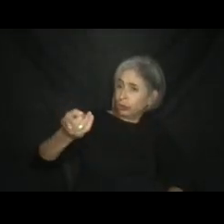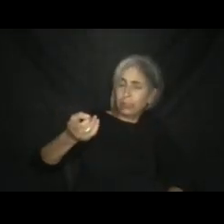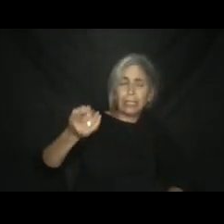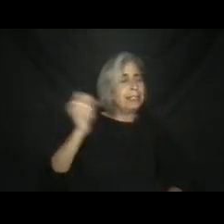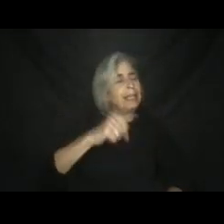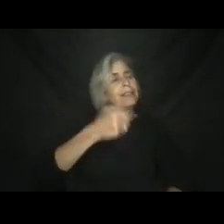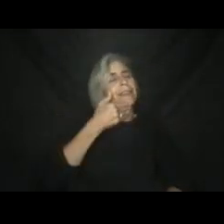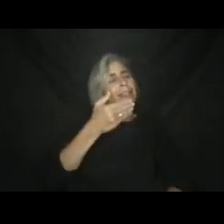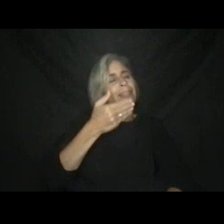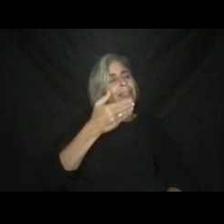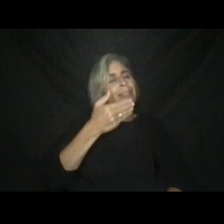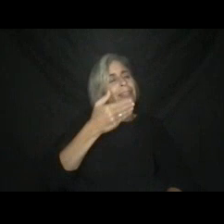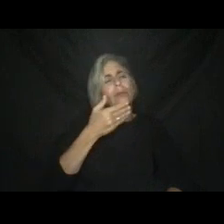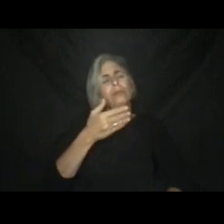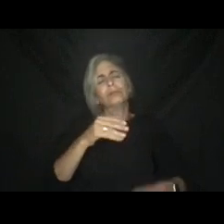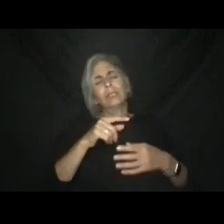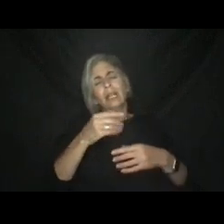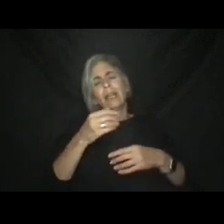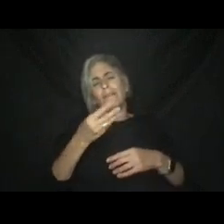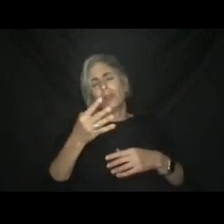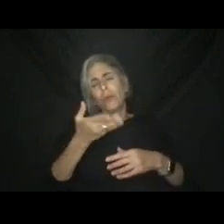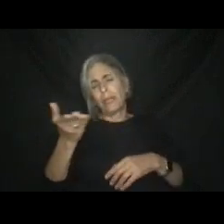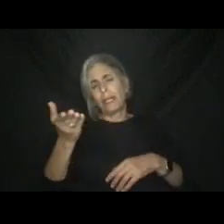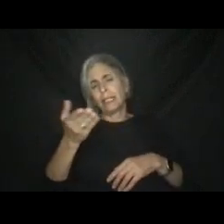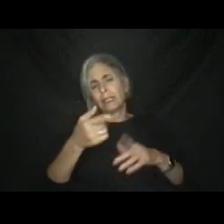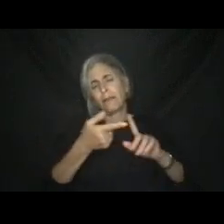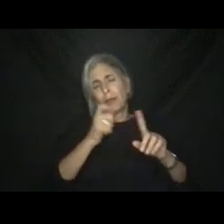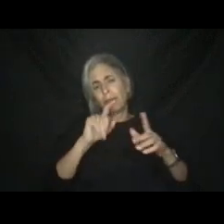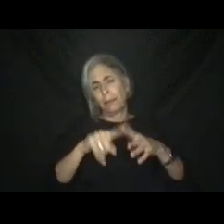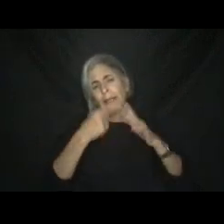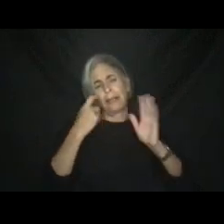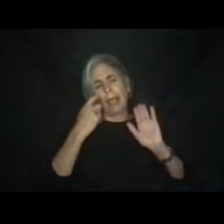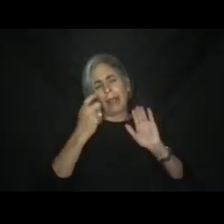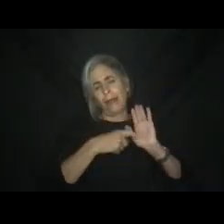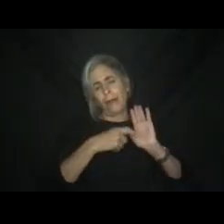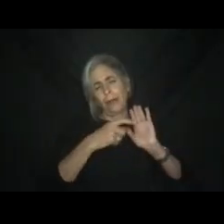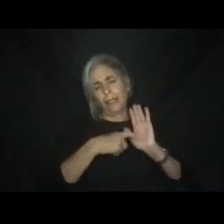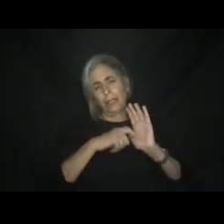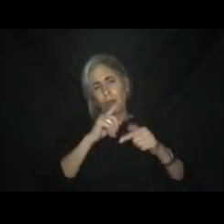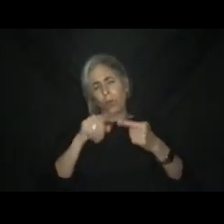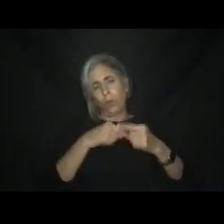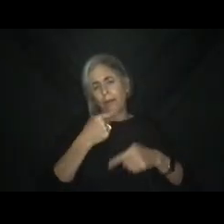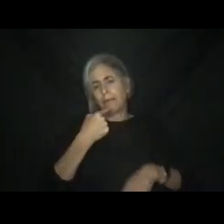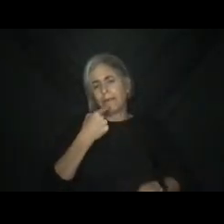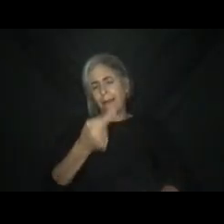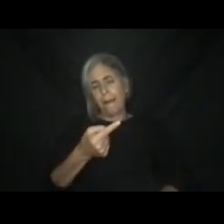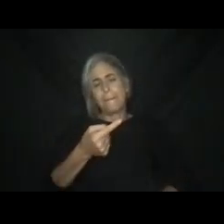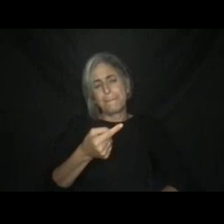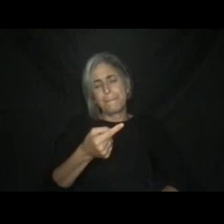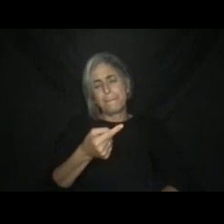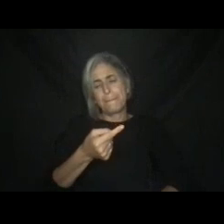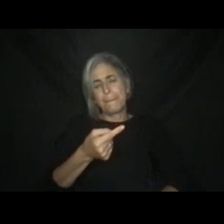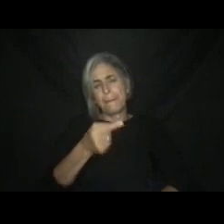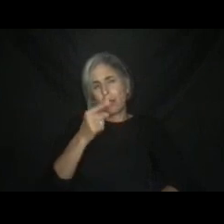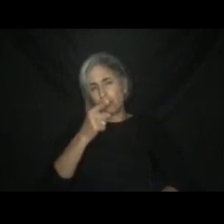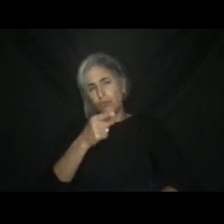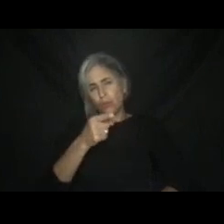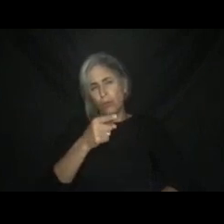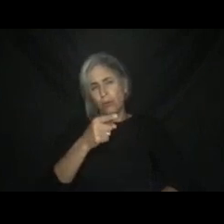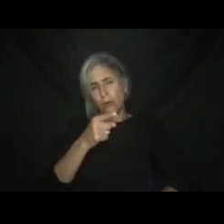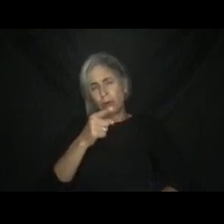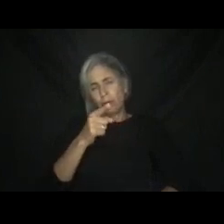you. Just a couple things from the beginning that I noticed. When it said that you were taking into